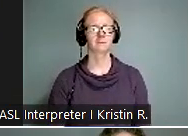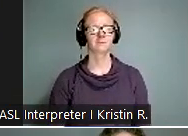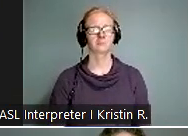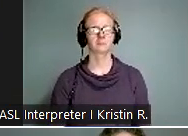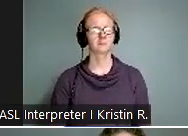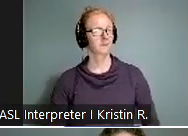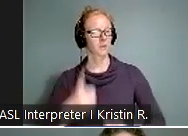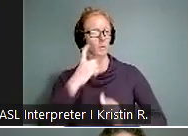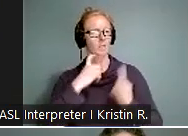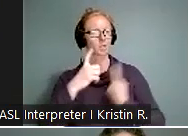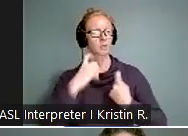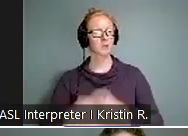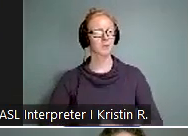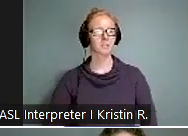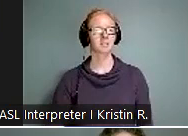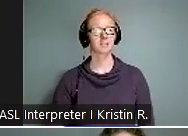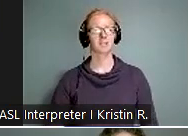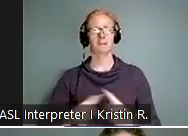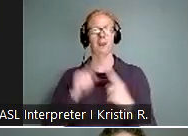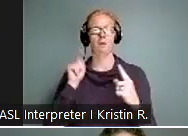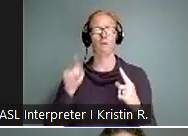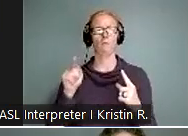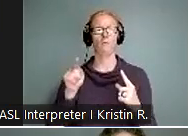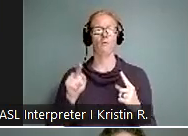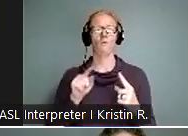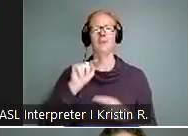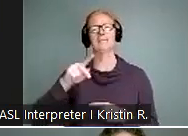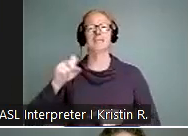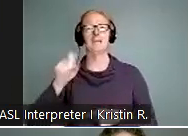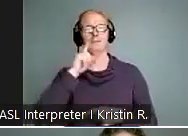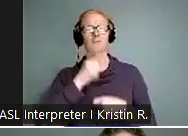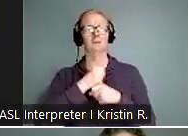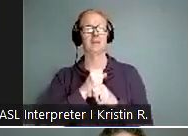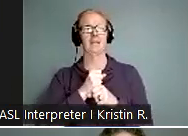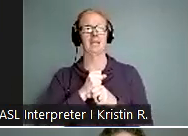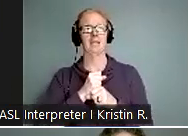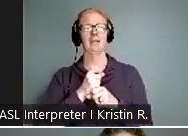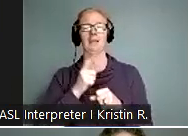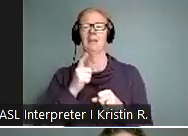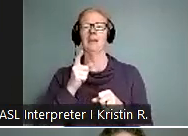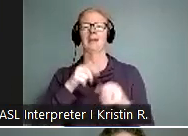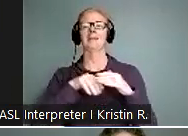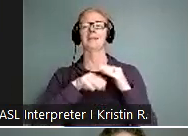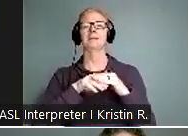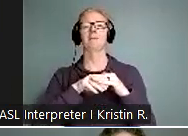Any questions on the tips for creating accessible content section?